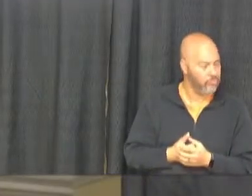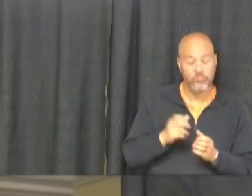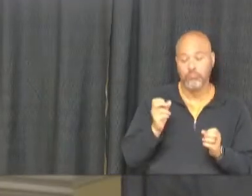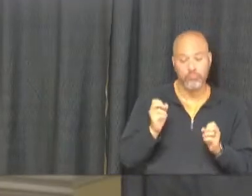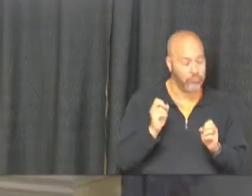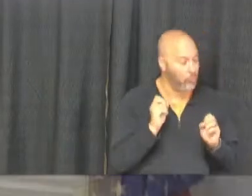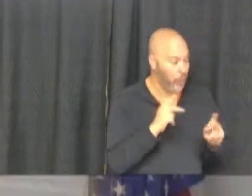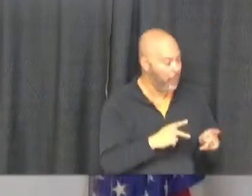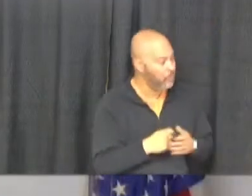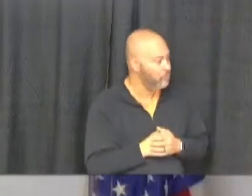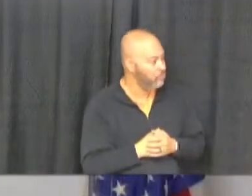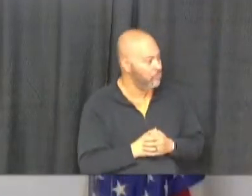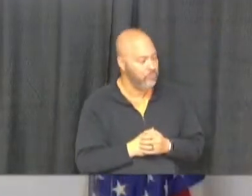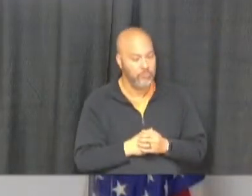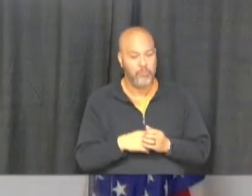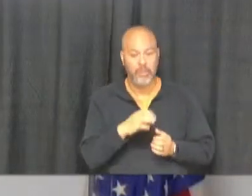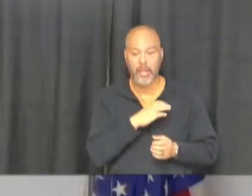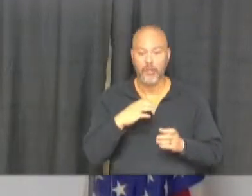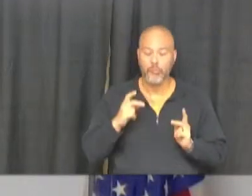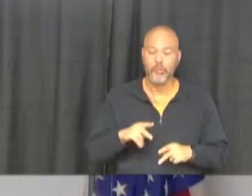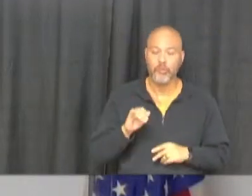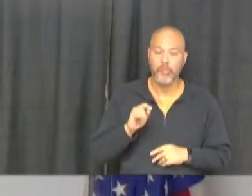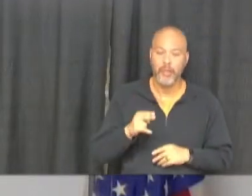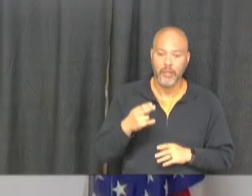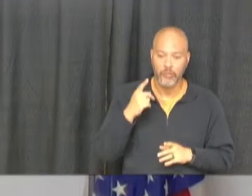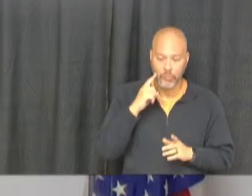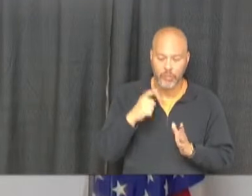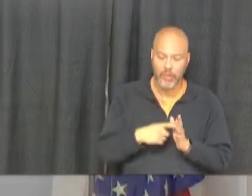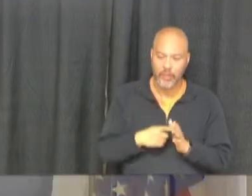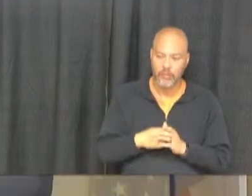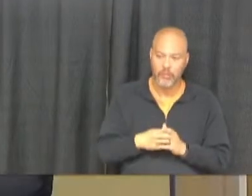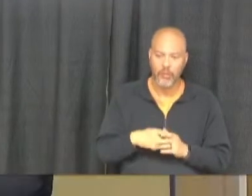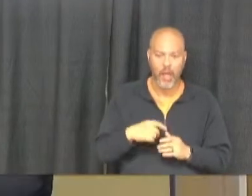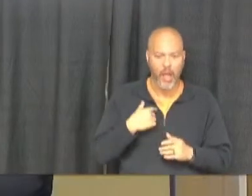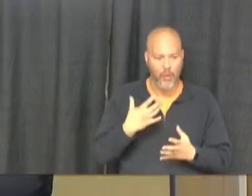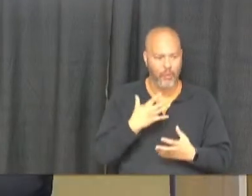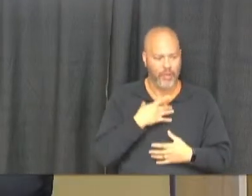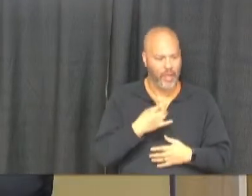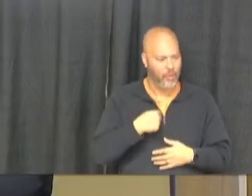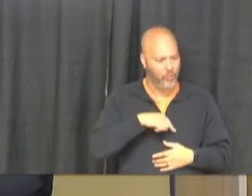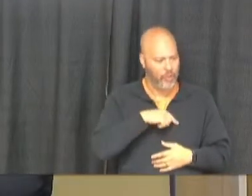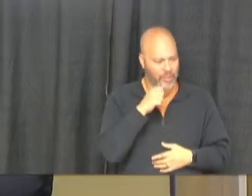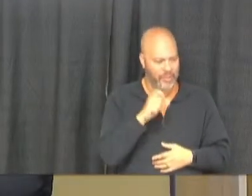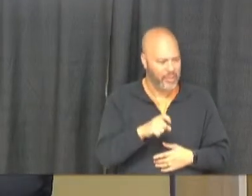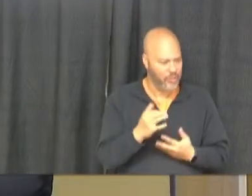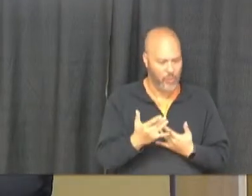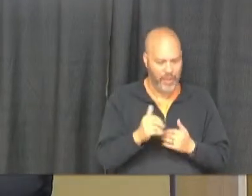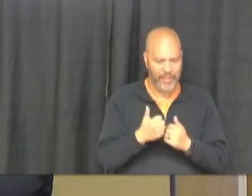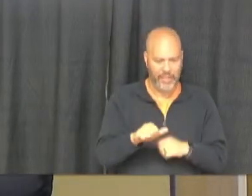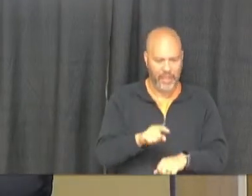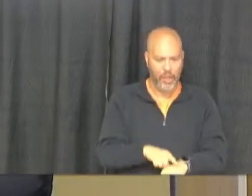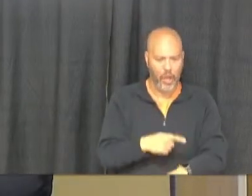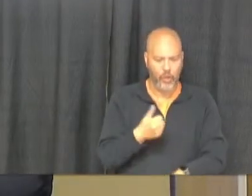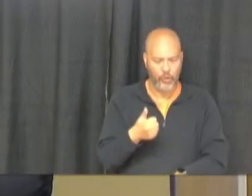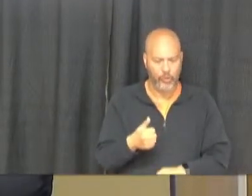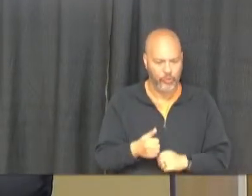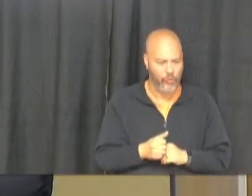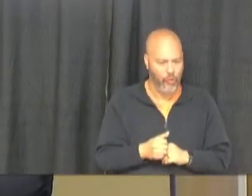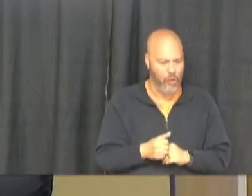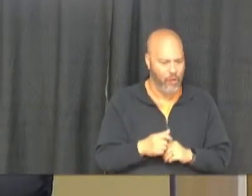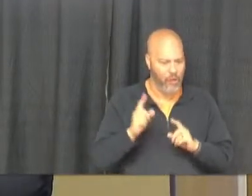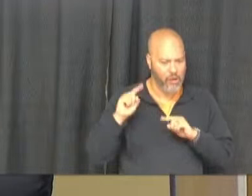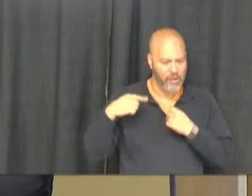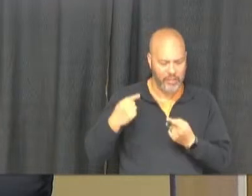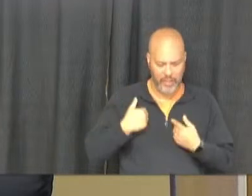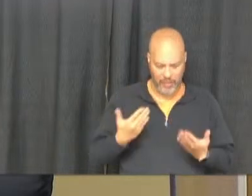Okay. Councilperson Smith, you're recognized. Thank you, Mayor. I'd just like to say why we don't need to wait any longer. Since I've